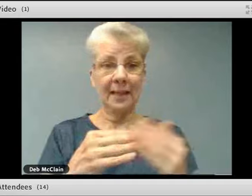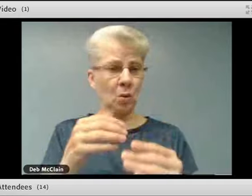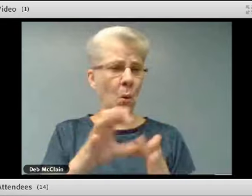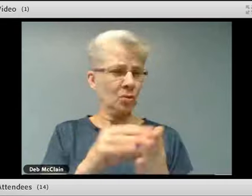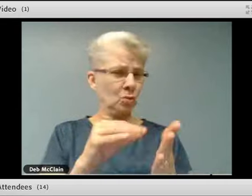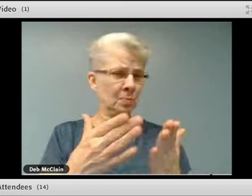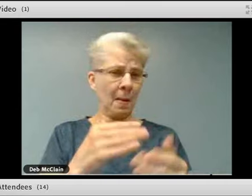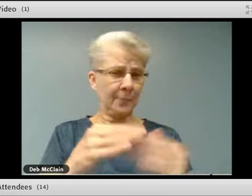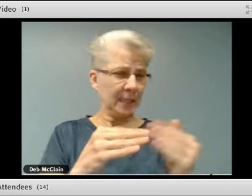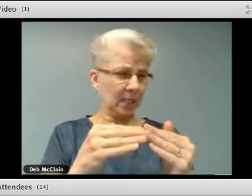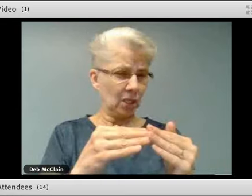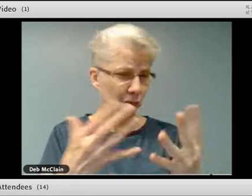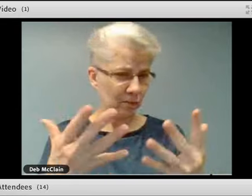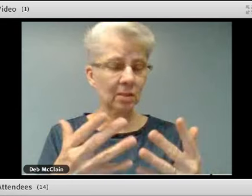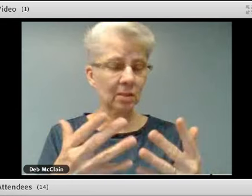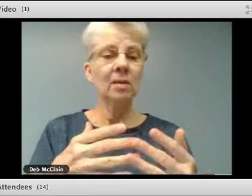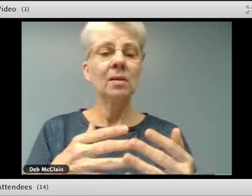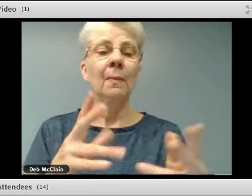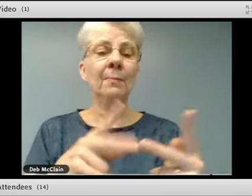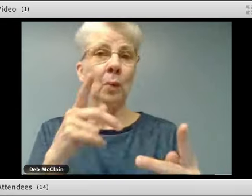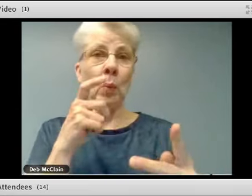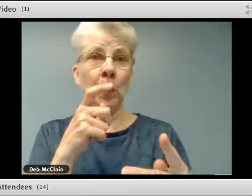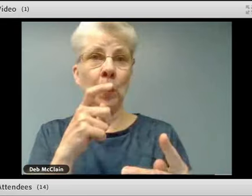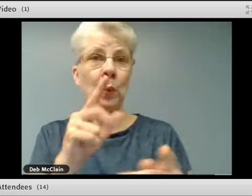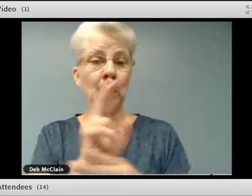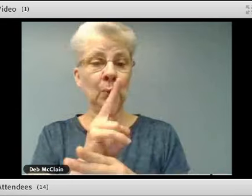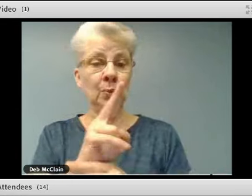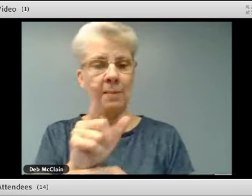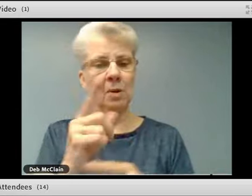your patrons might be building.